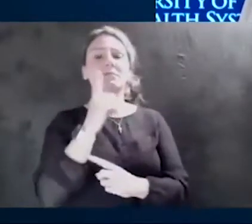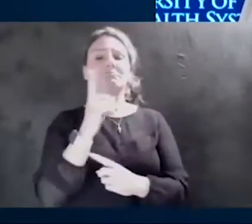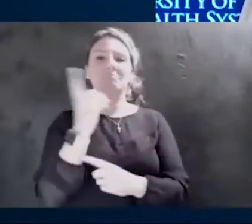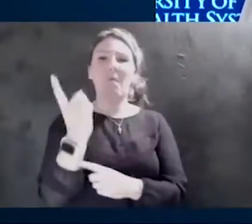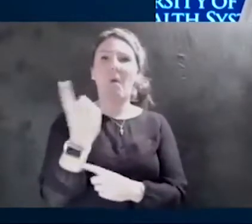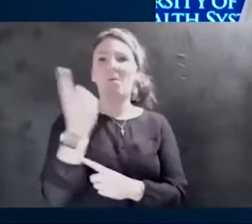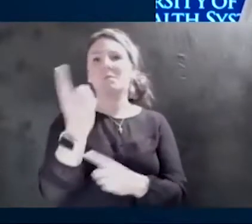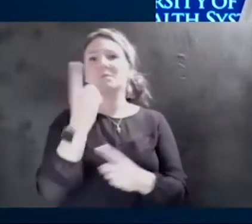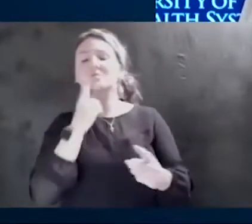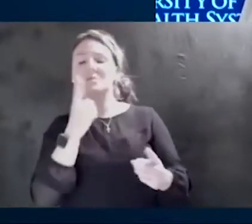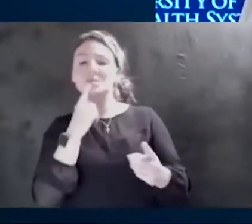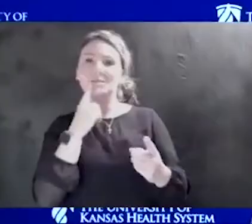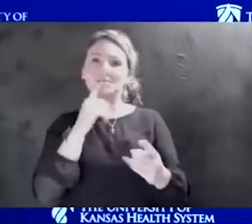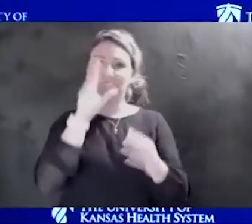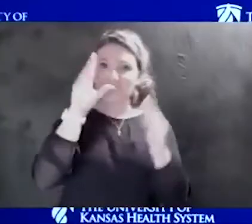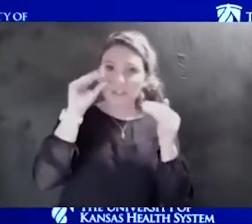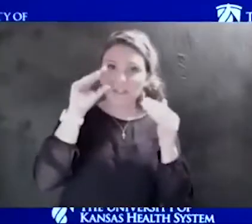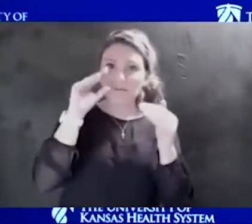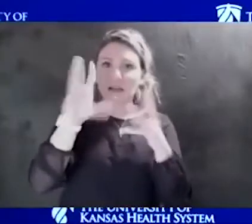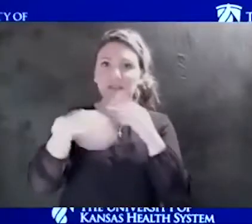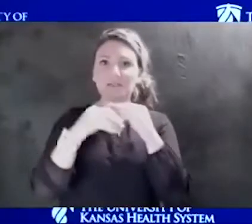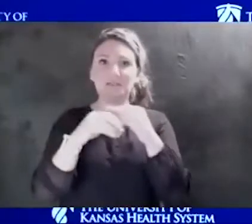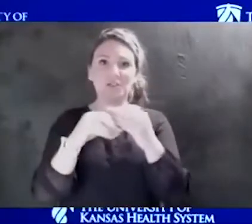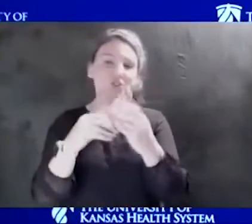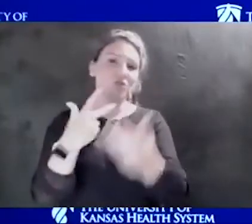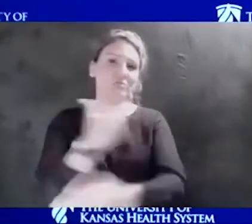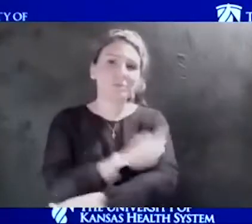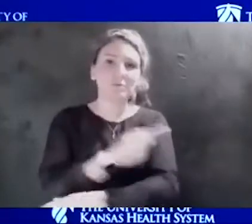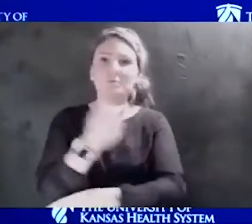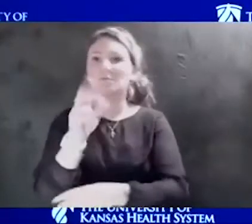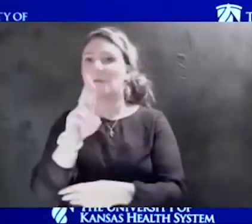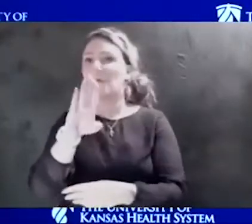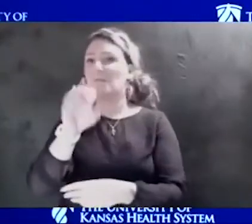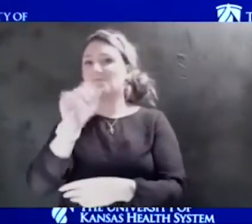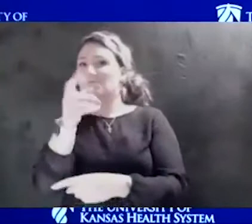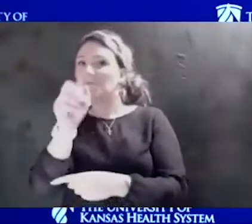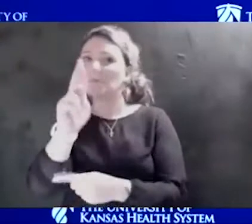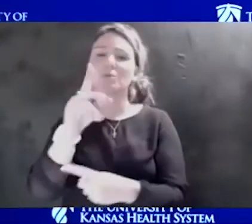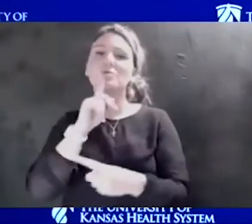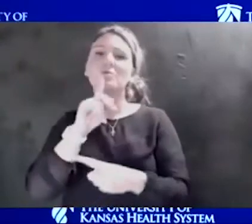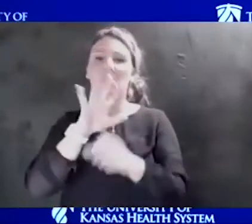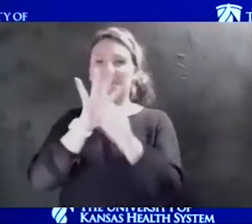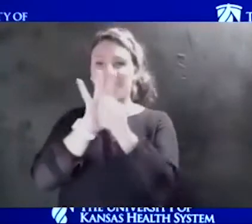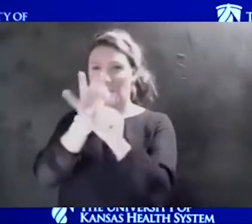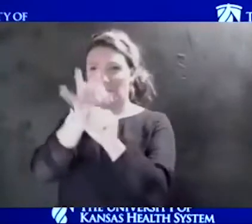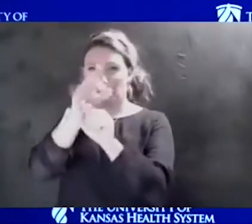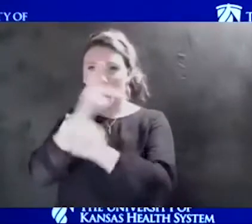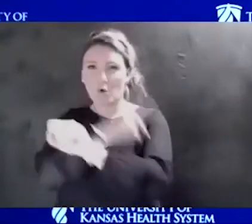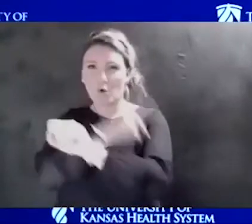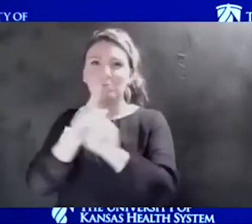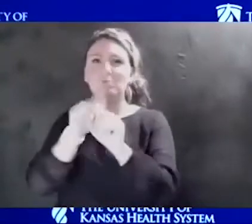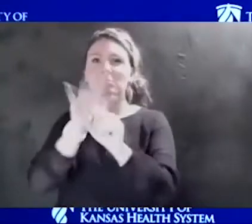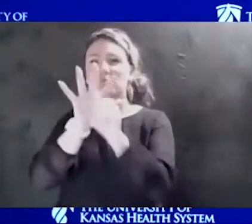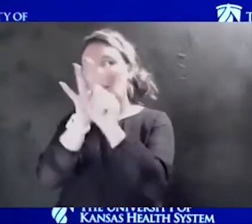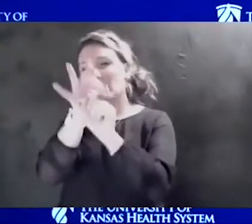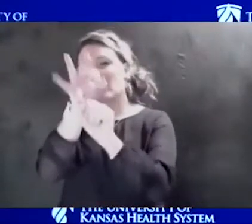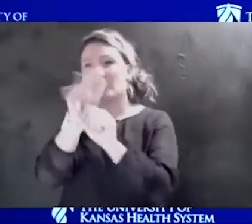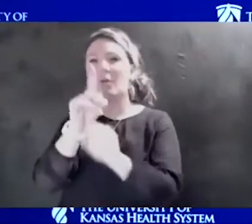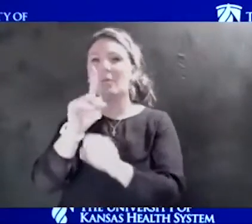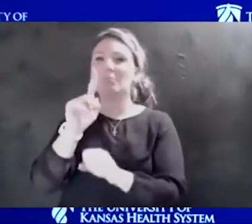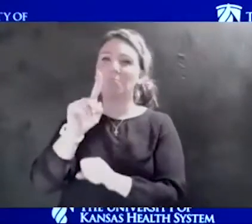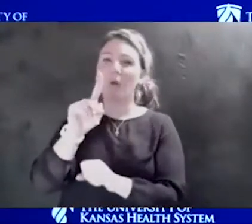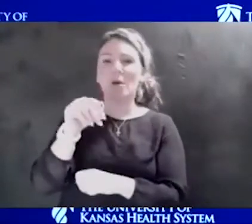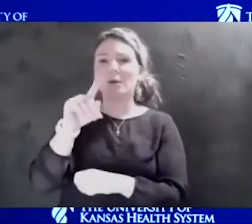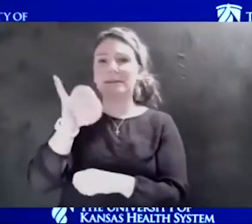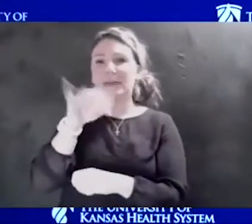dosing, whether it's a booster made on a pivoted spike protein, maybe from Delta variant, or we know Moderna was looking at the